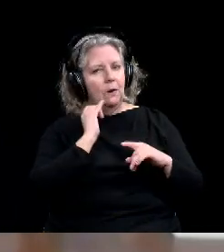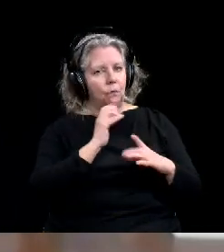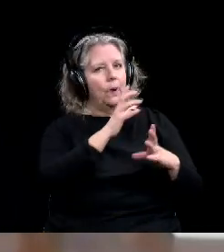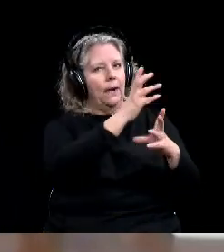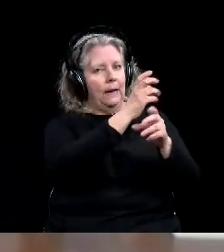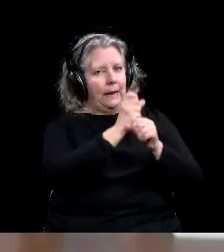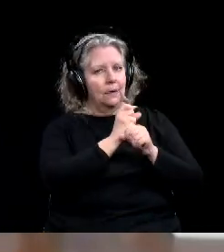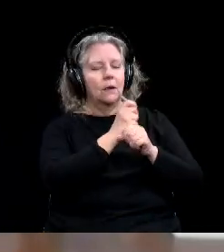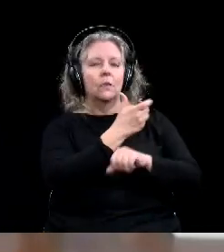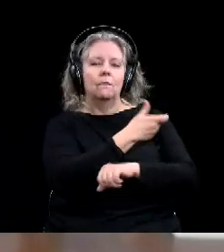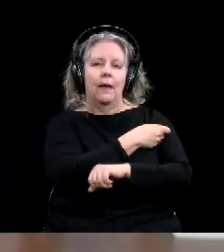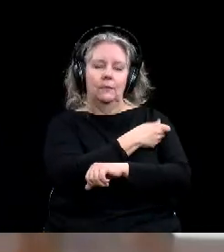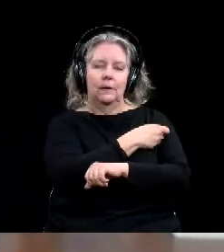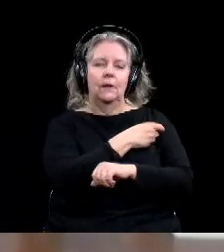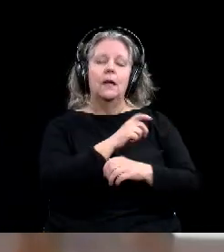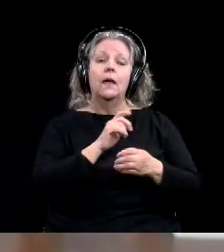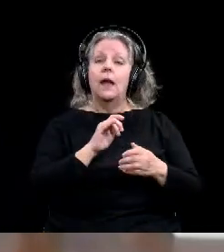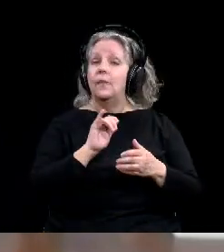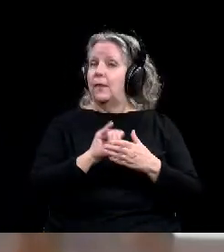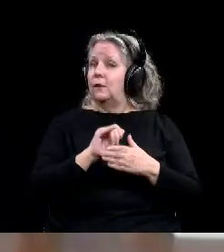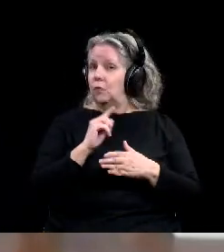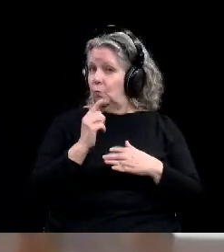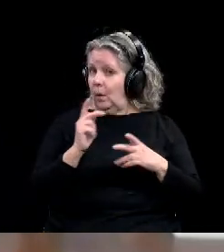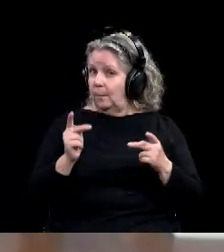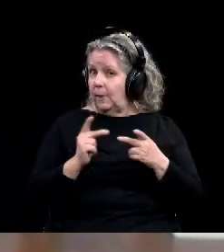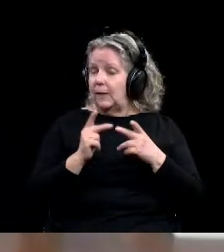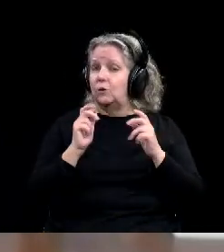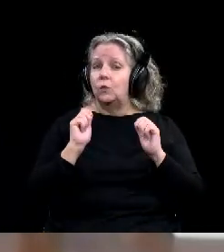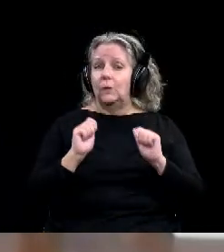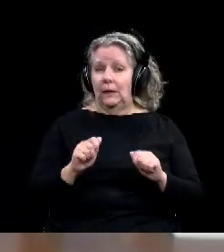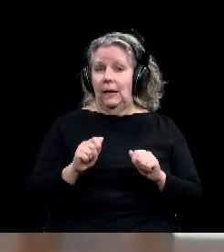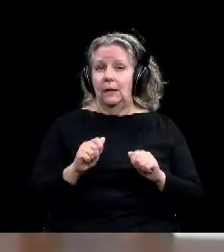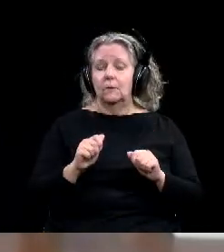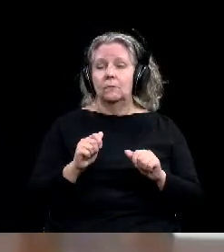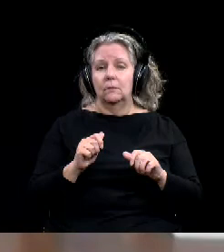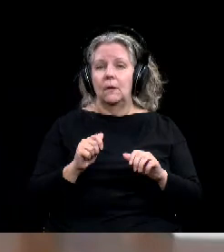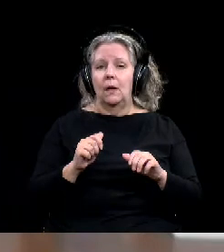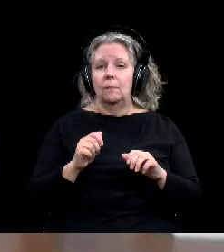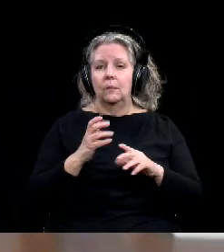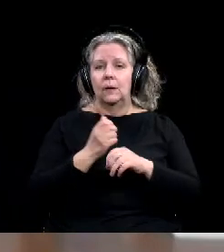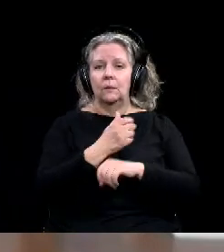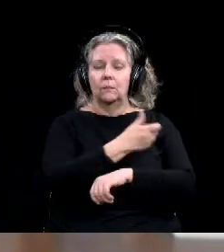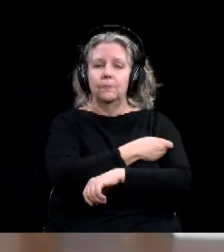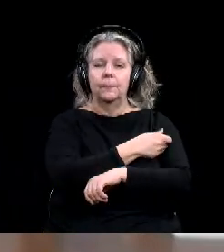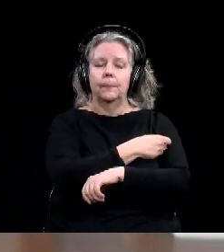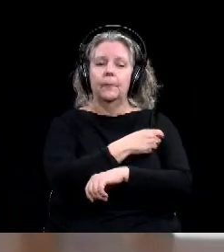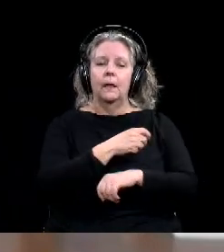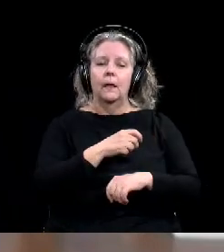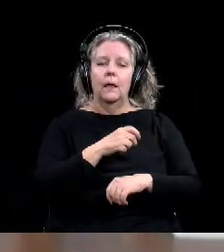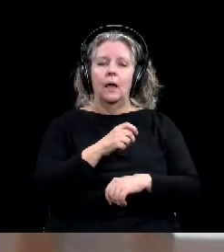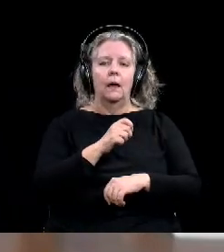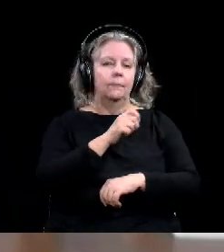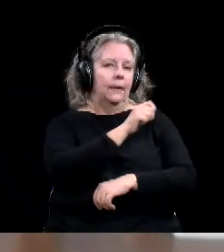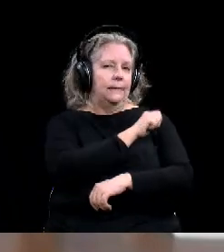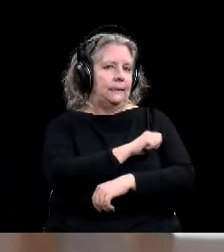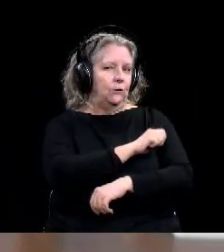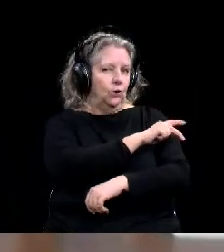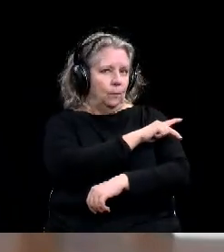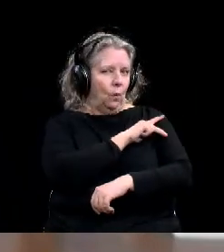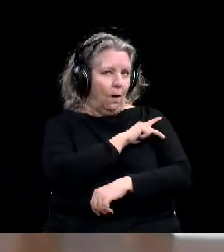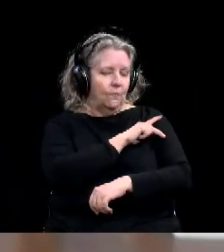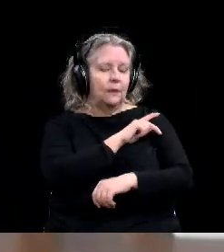in our local communities. Ascension Providence continues to partner with pharmacies, nonprofits, and school districts to